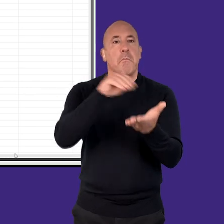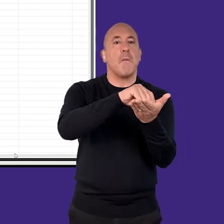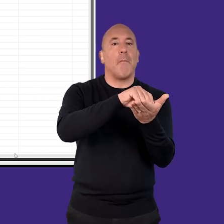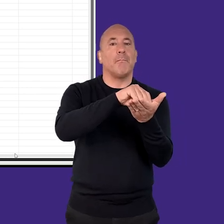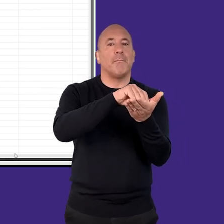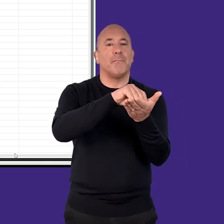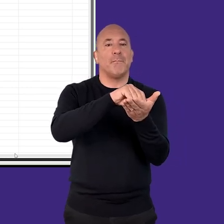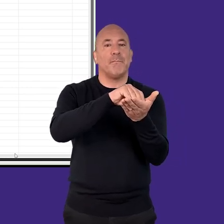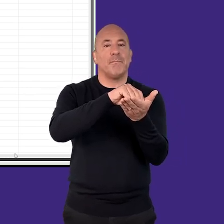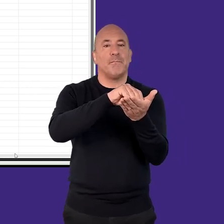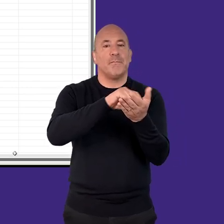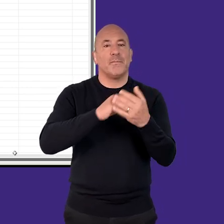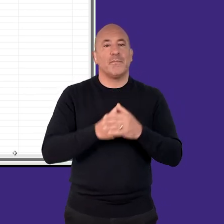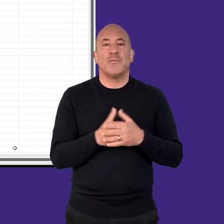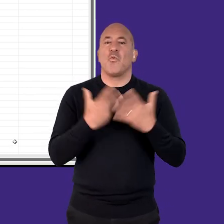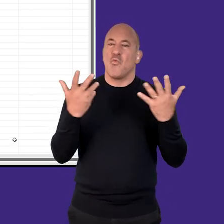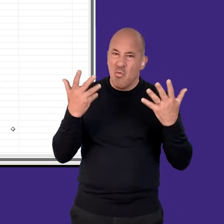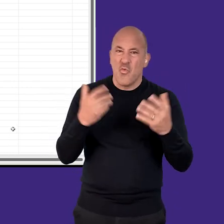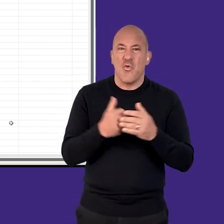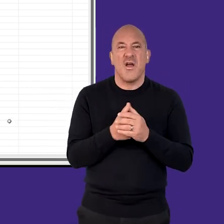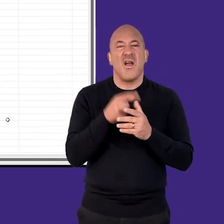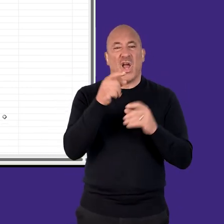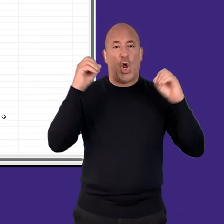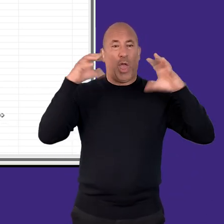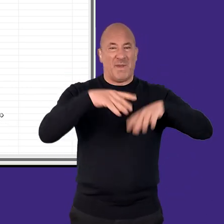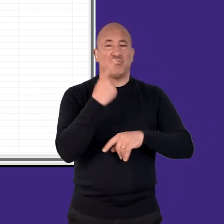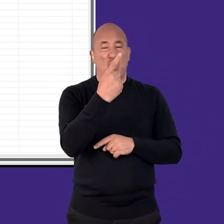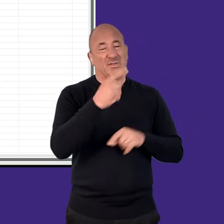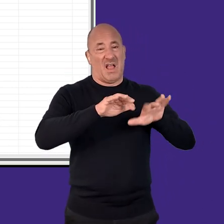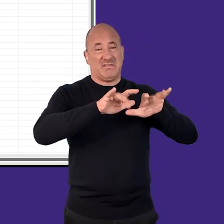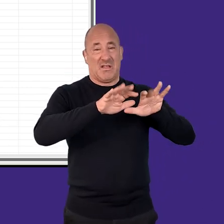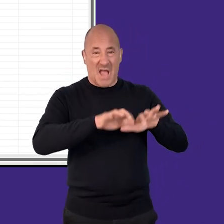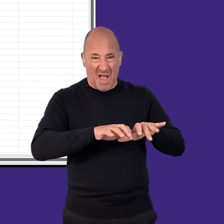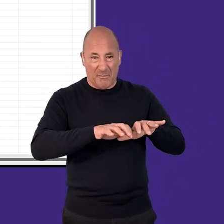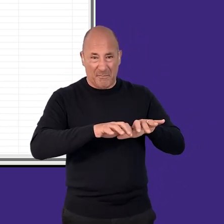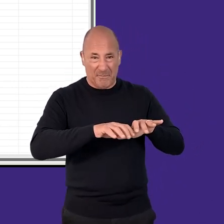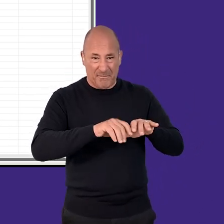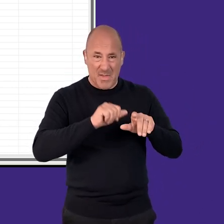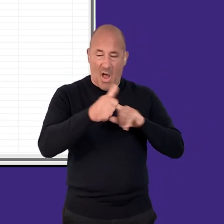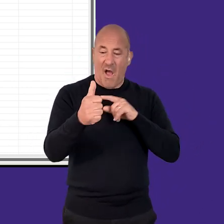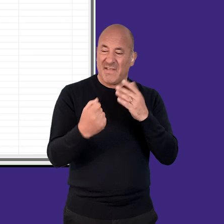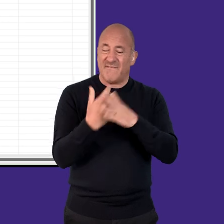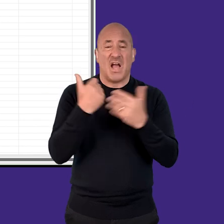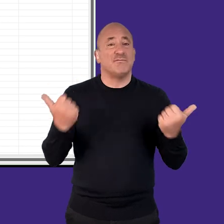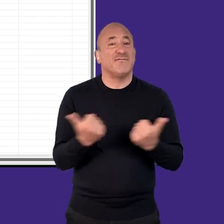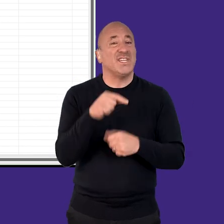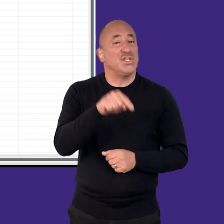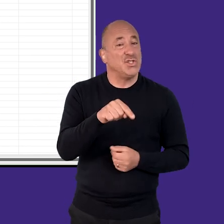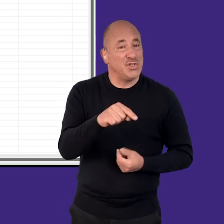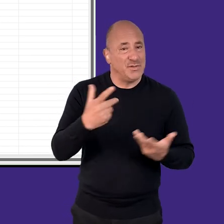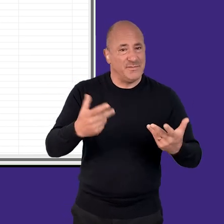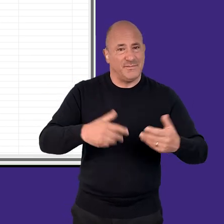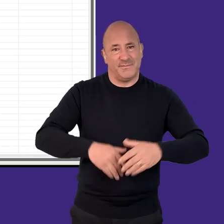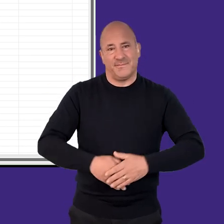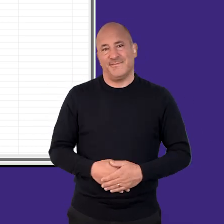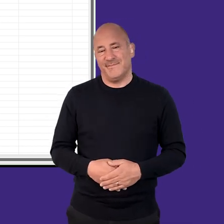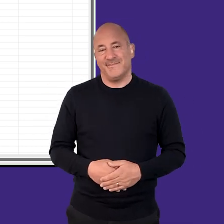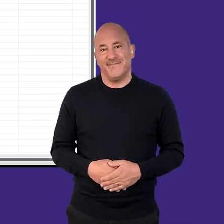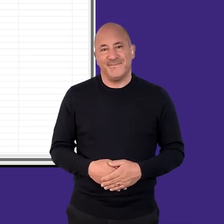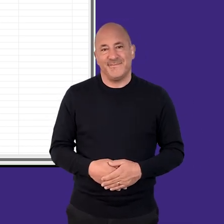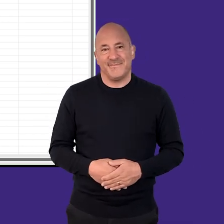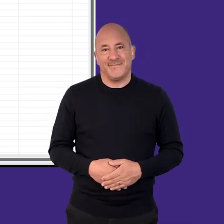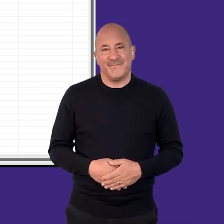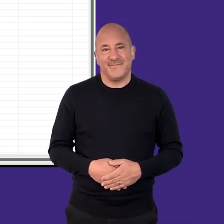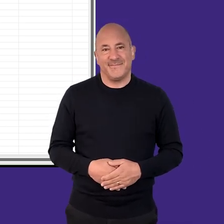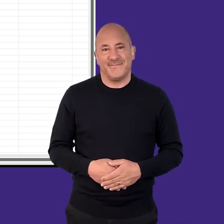has already finished. Otherwise, you should enter this information manually on Illuminate once the event has concluded.